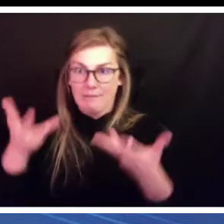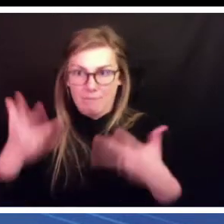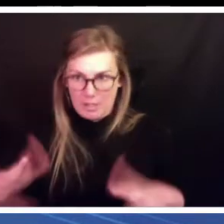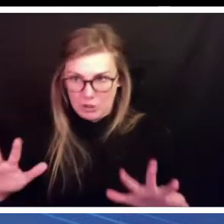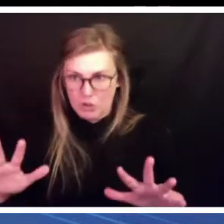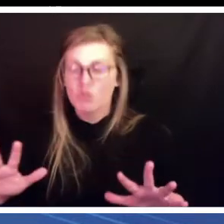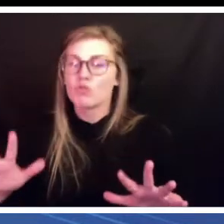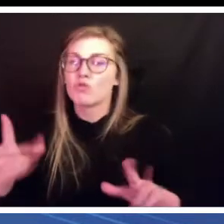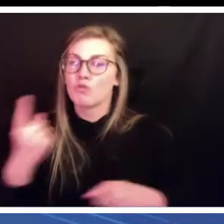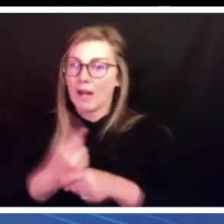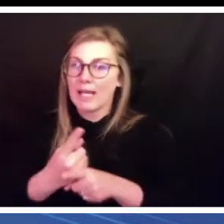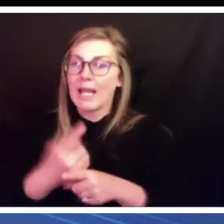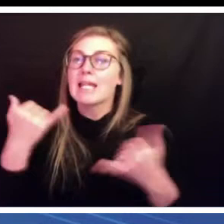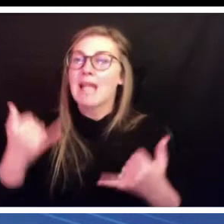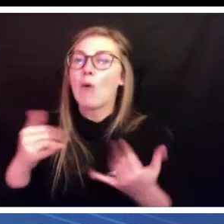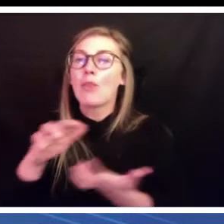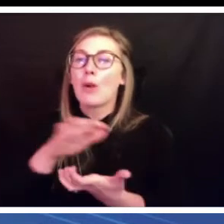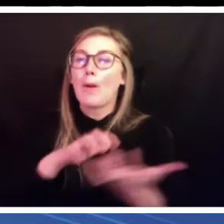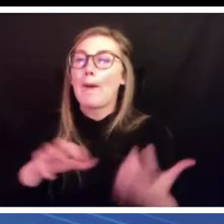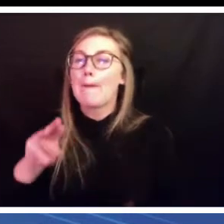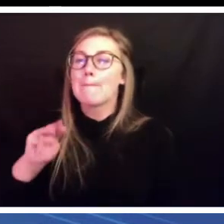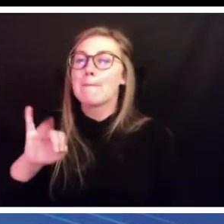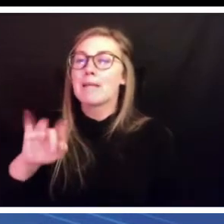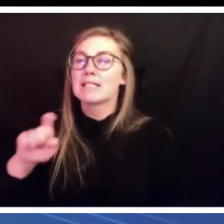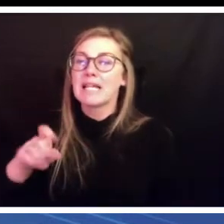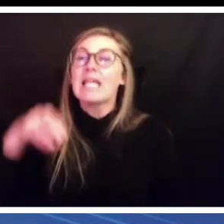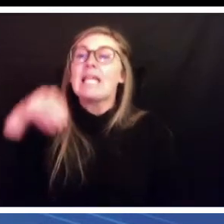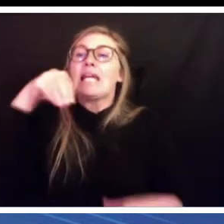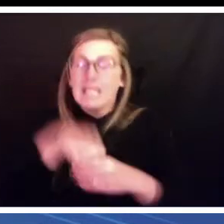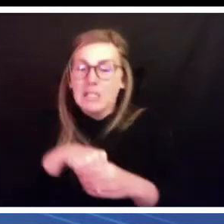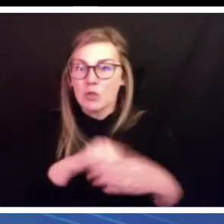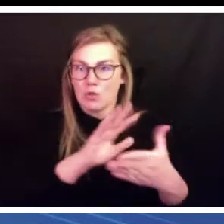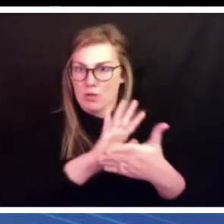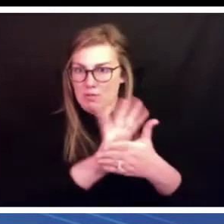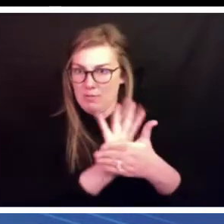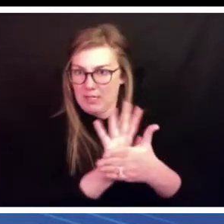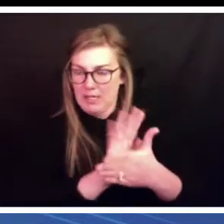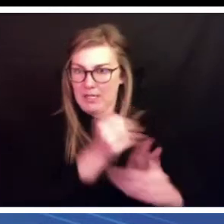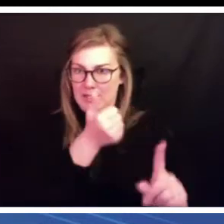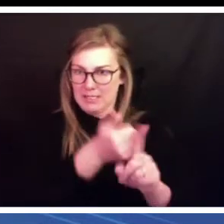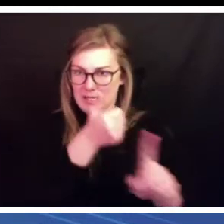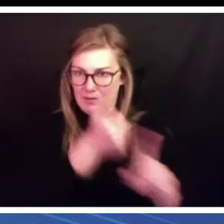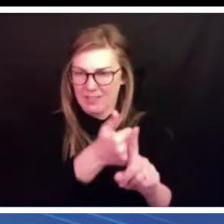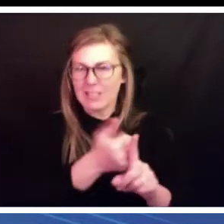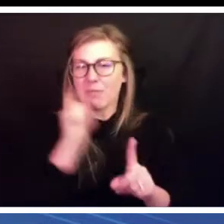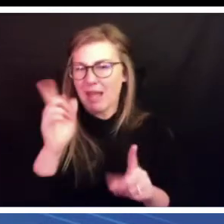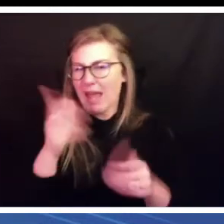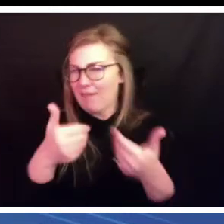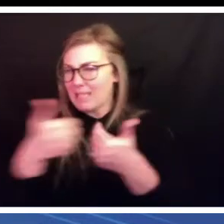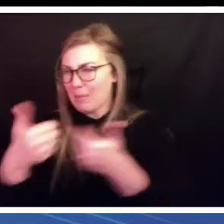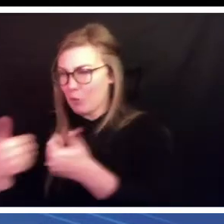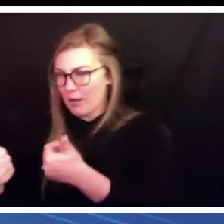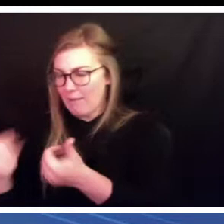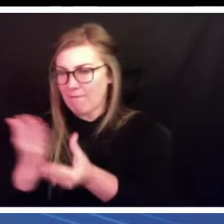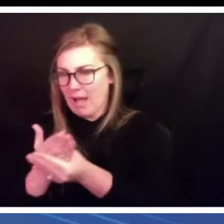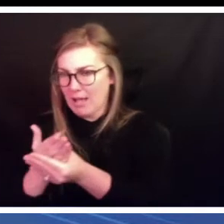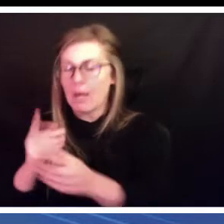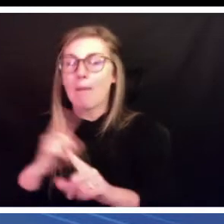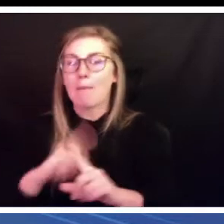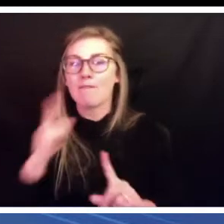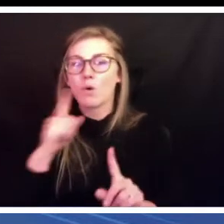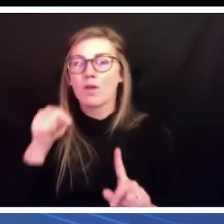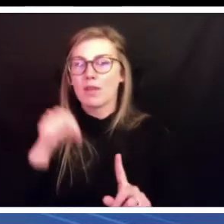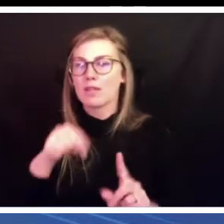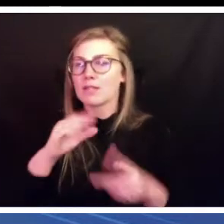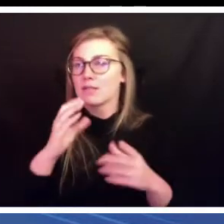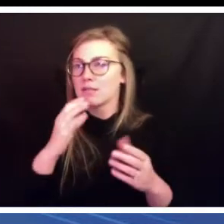audio only, which is specifically for digital cinema packages. Some people use it for other streaming things. But let's just say for purposes of this conversation,